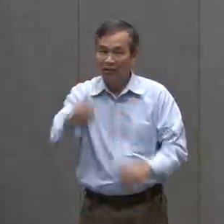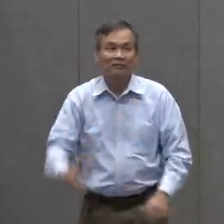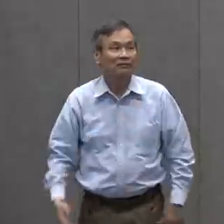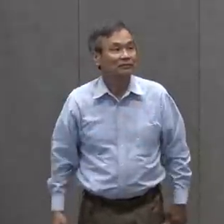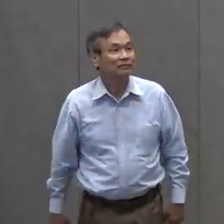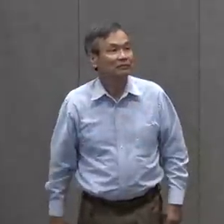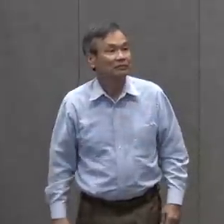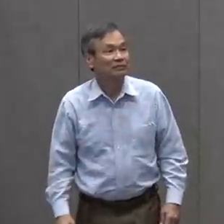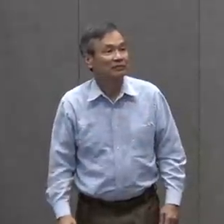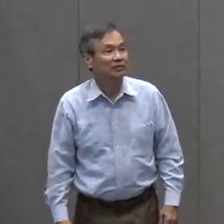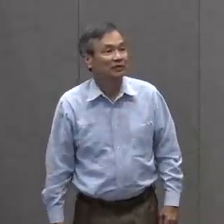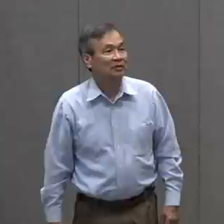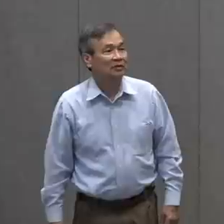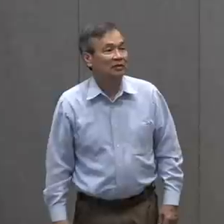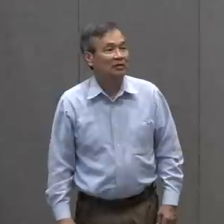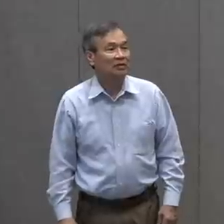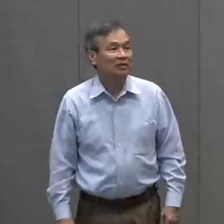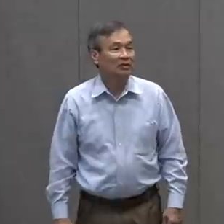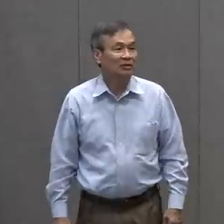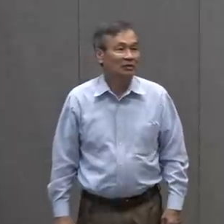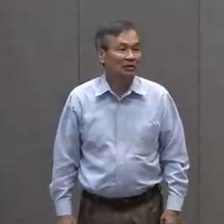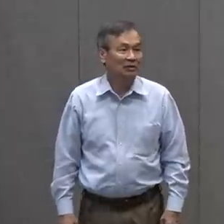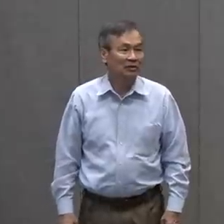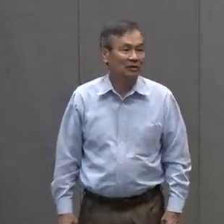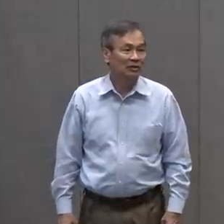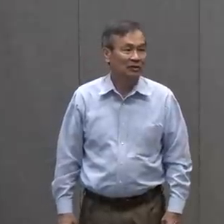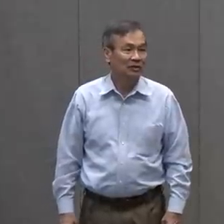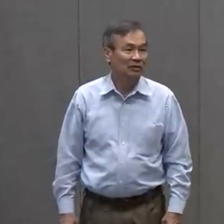1. Oh, man.